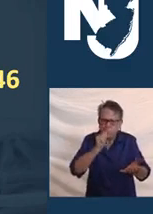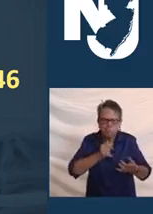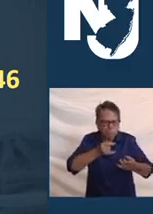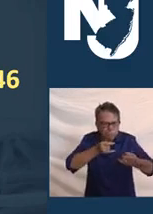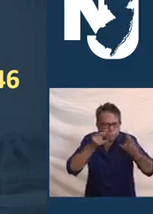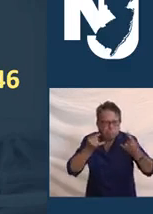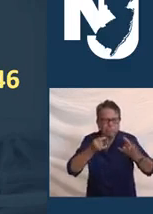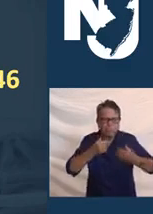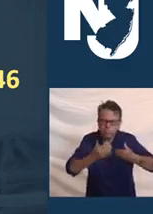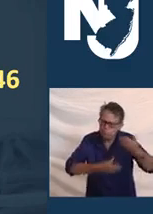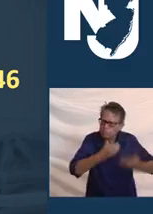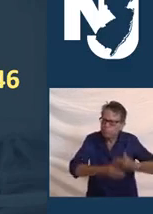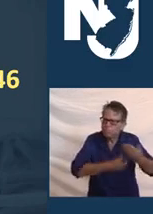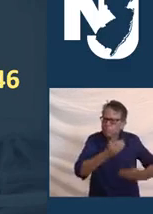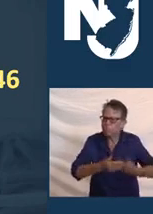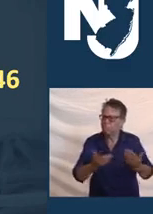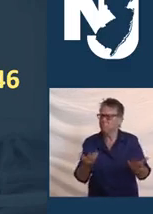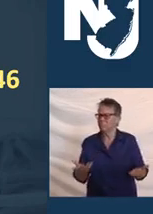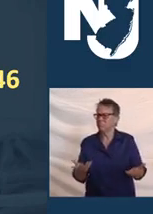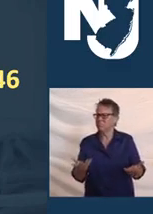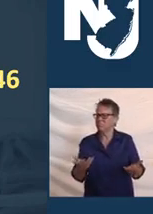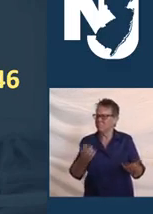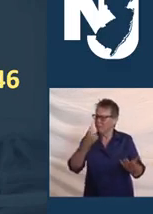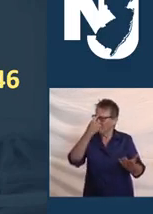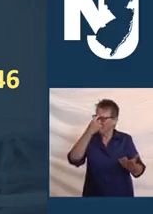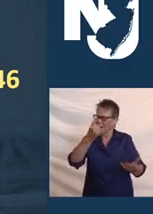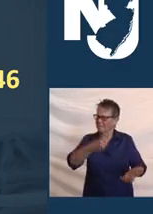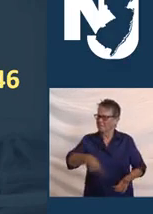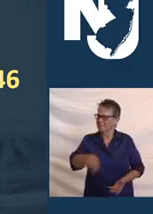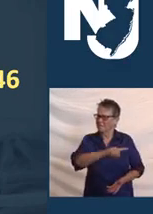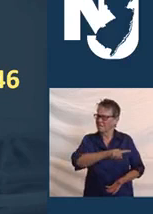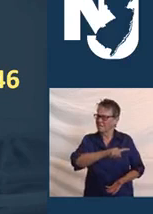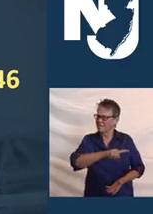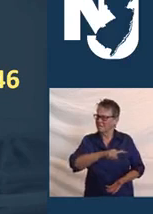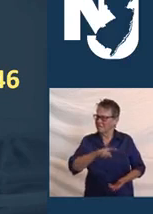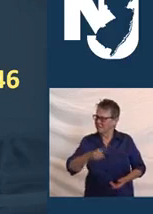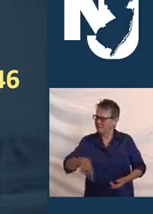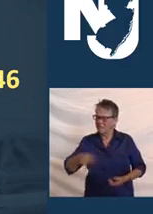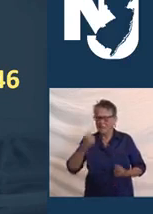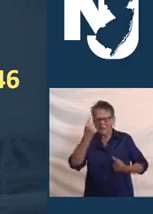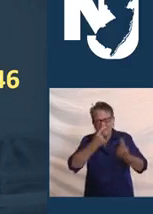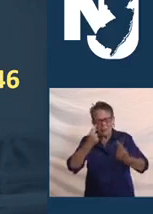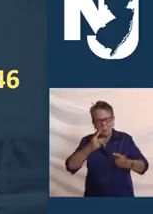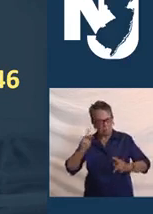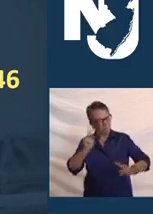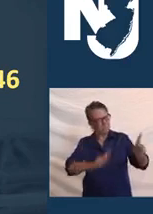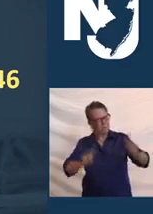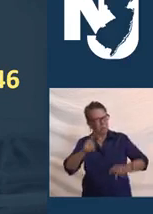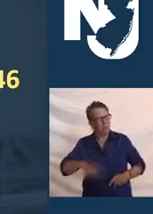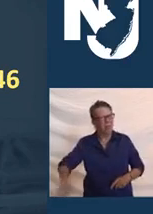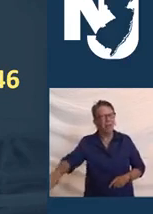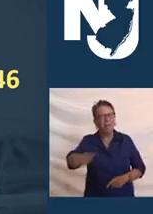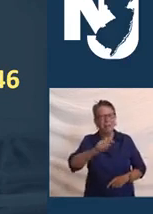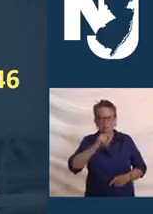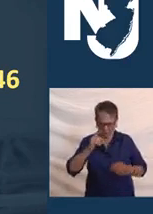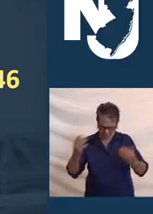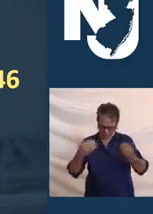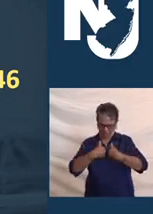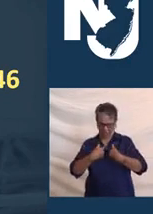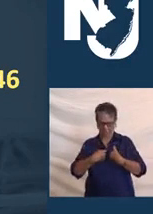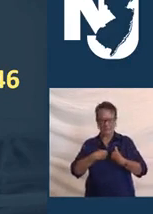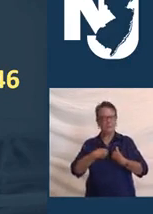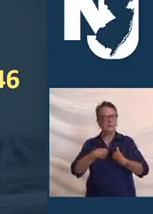showing respect for our entire statewide family, including for the tremendous healthcare workers who have been on the front lines for